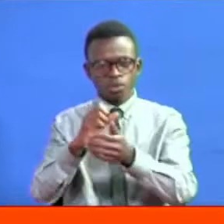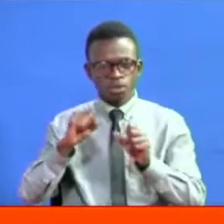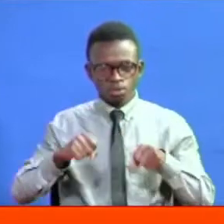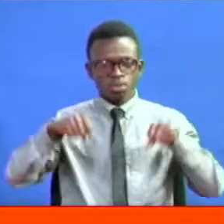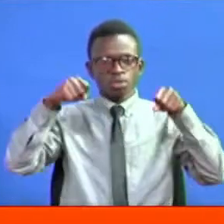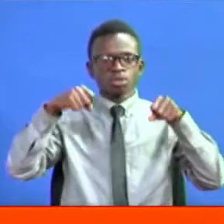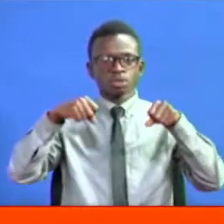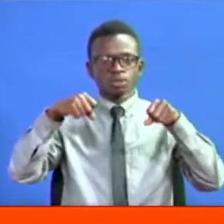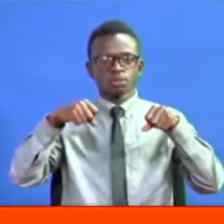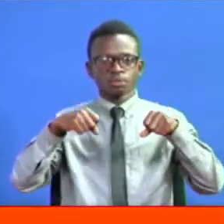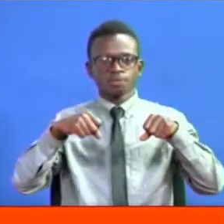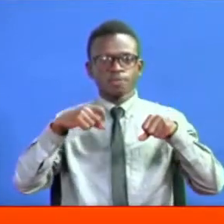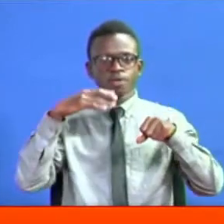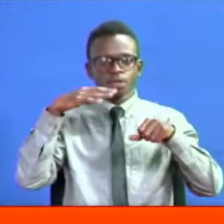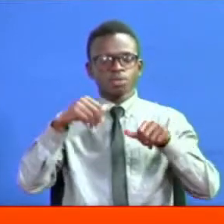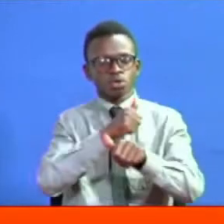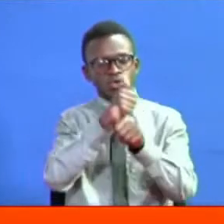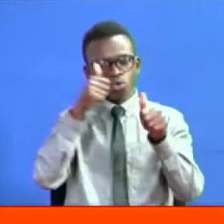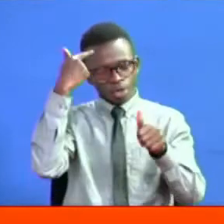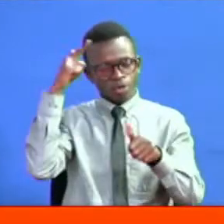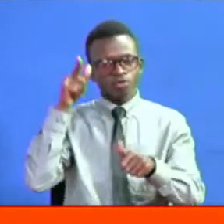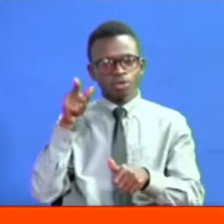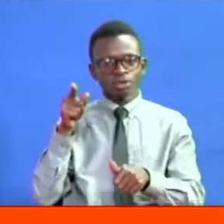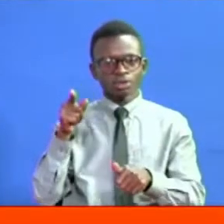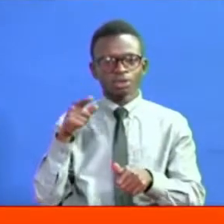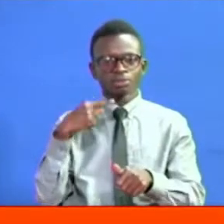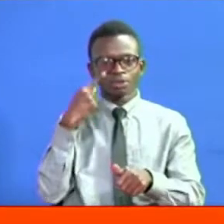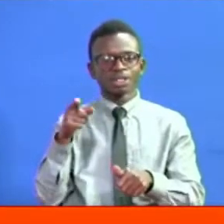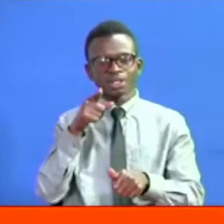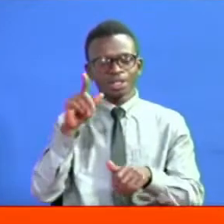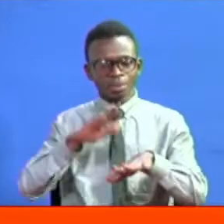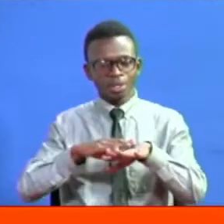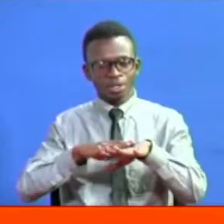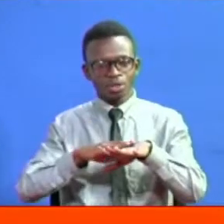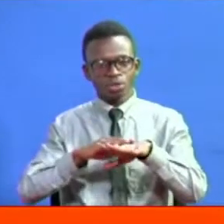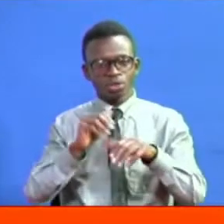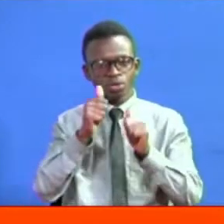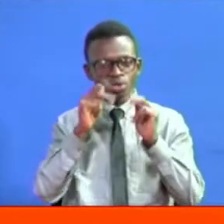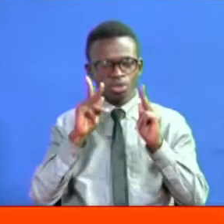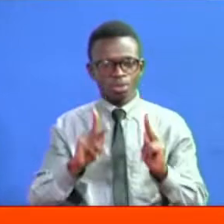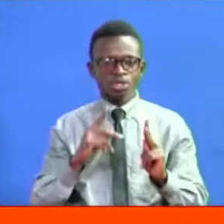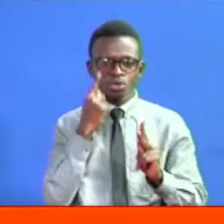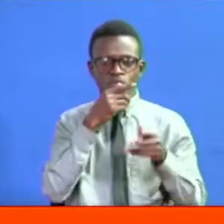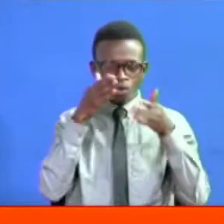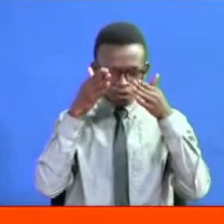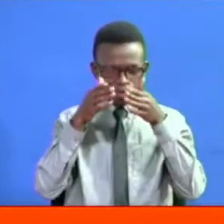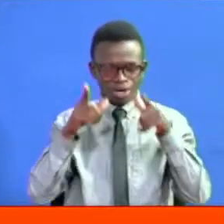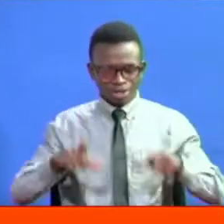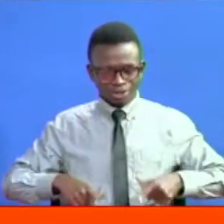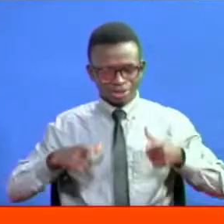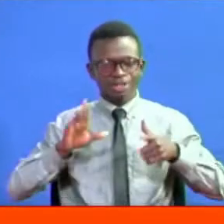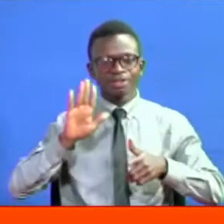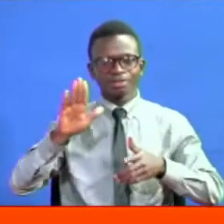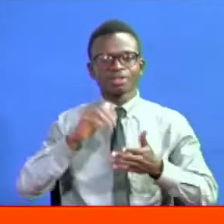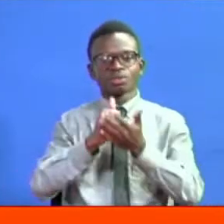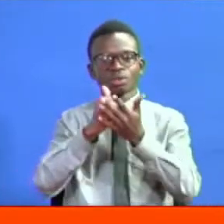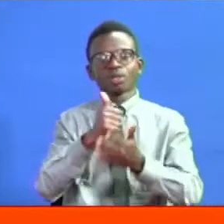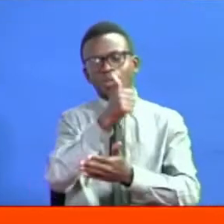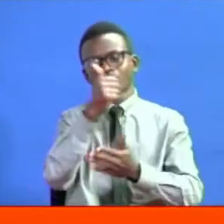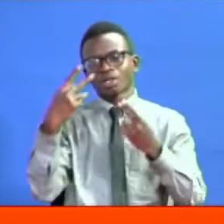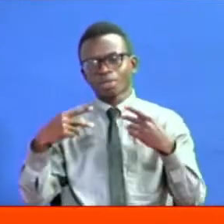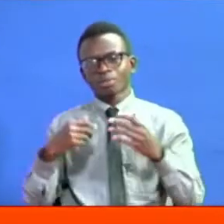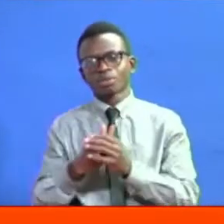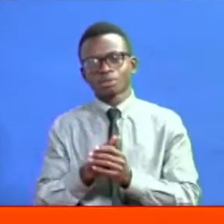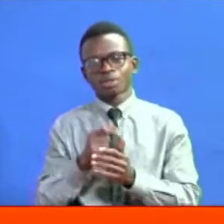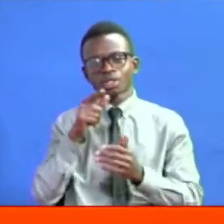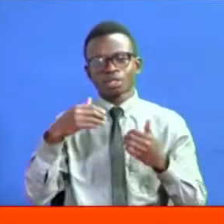late veteran referee as an enthusiast and a passionate sportsman who dedicated his life mentoring others. Gitau was